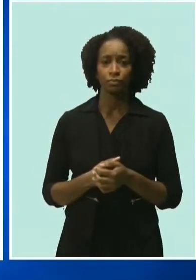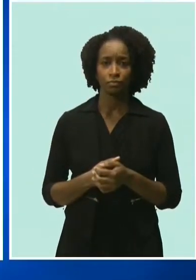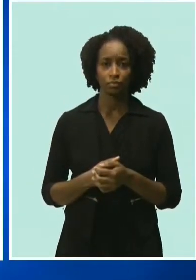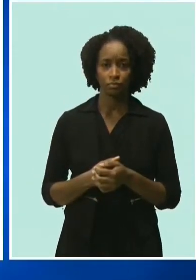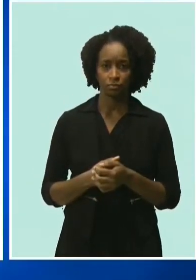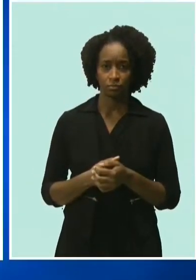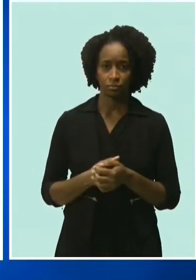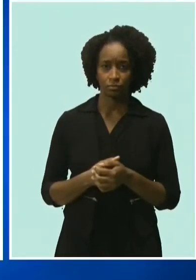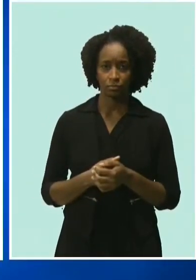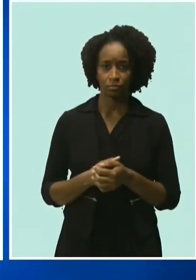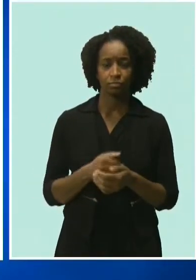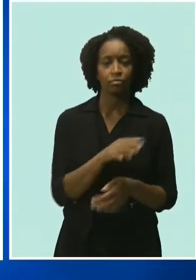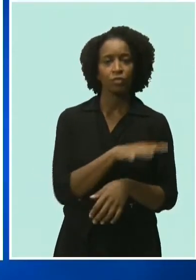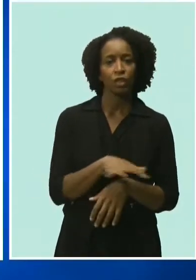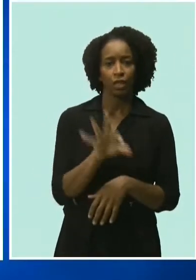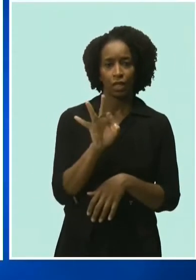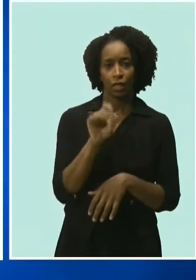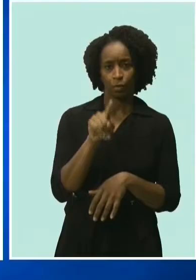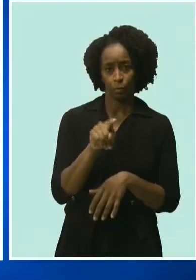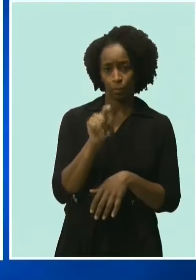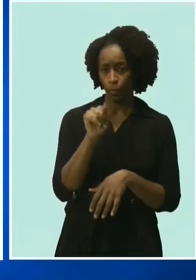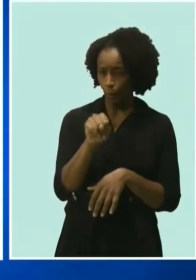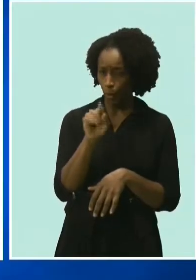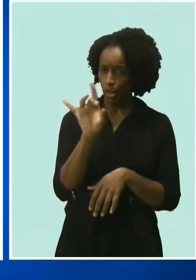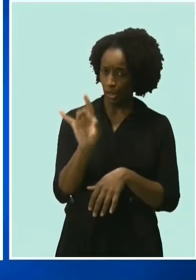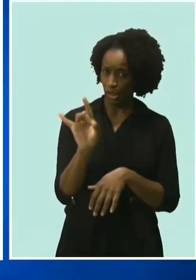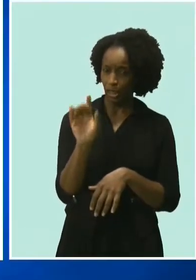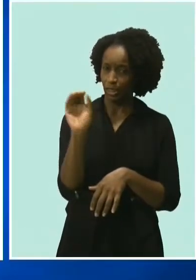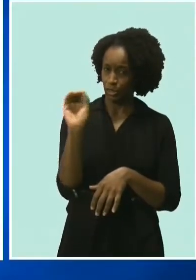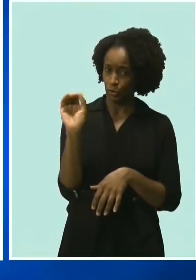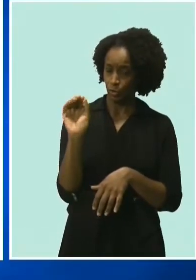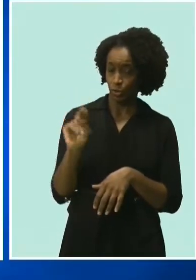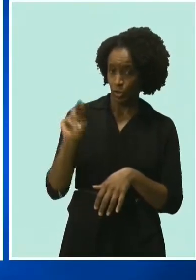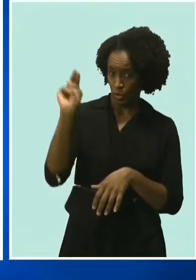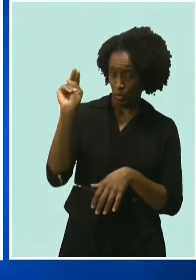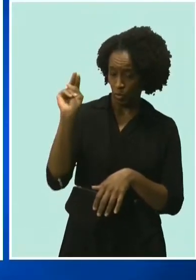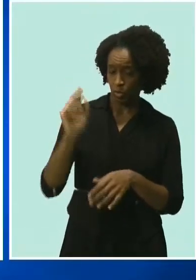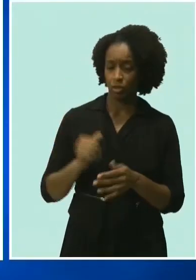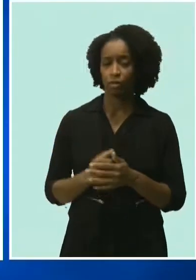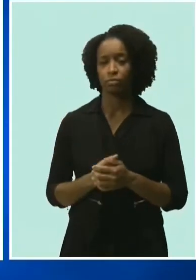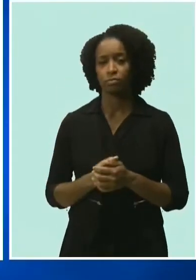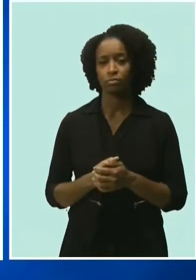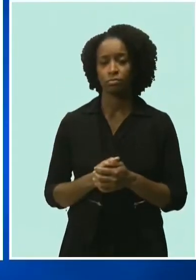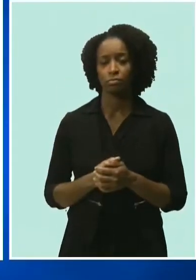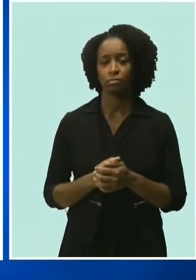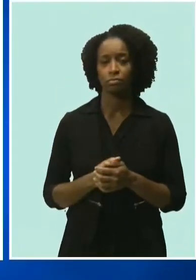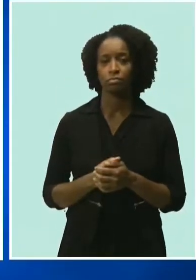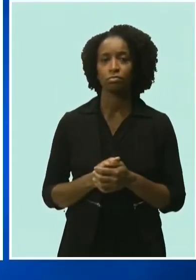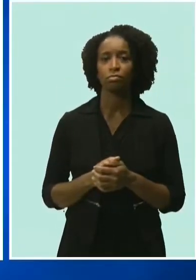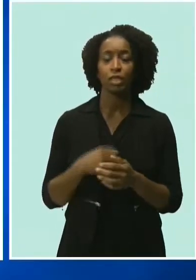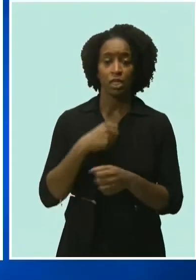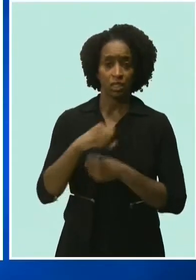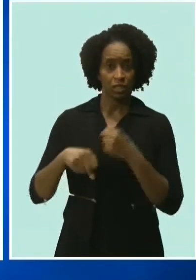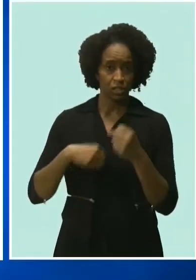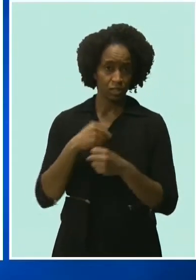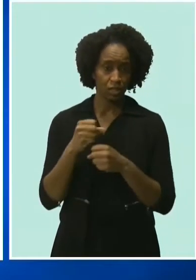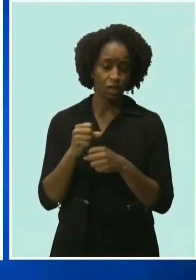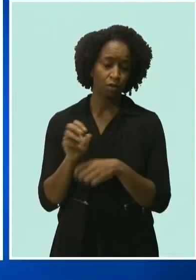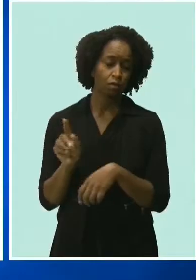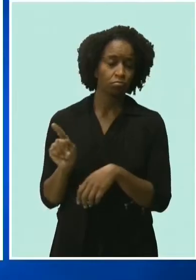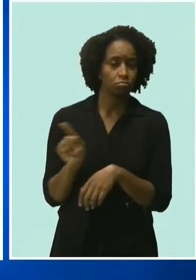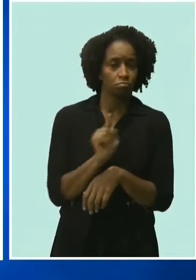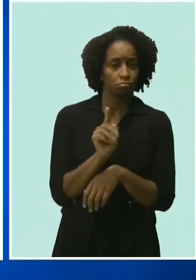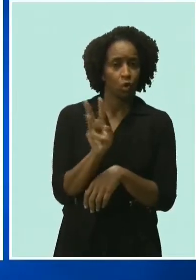around 9.8 degrees north, that's 49.4 degrees west. The system is moving towards the west